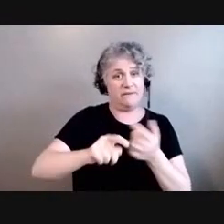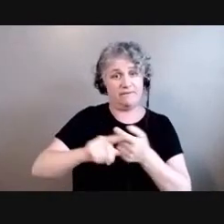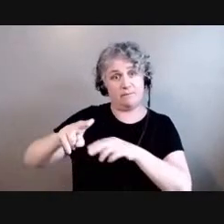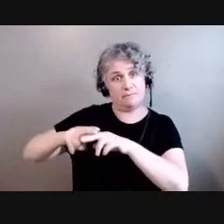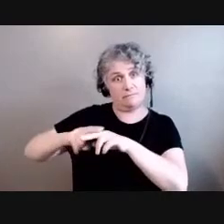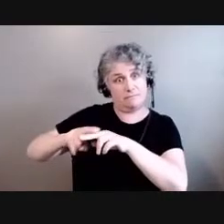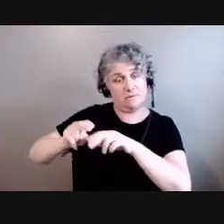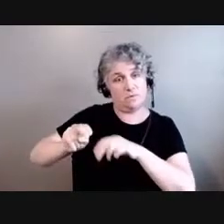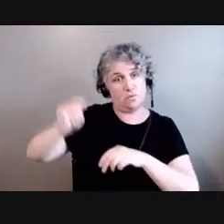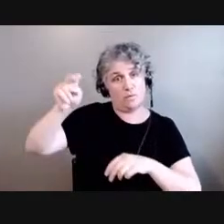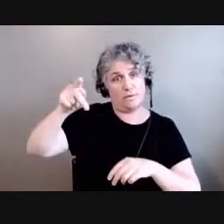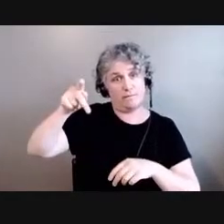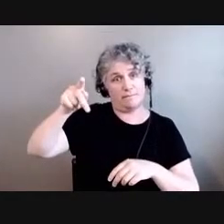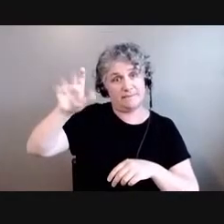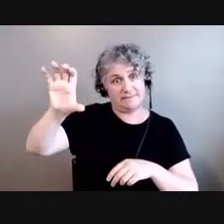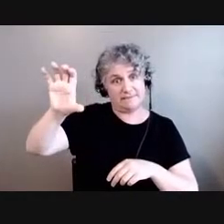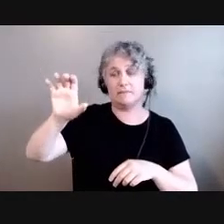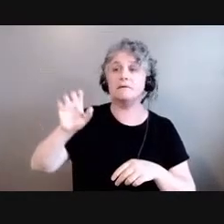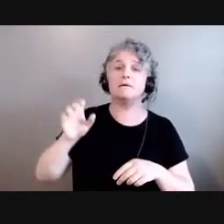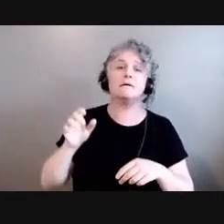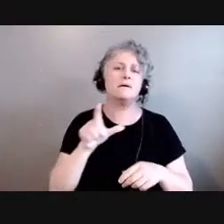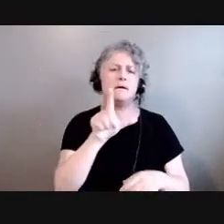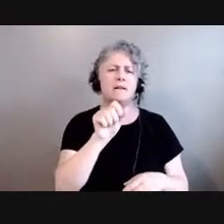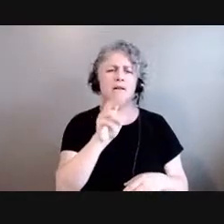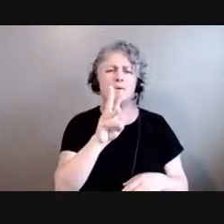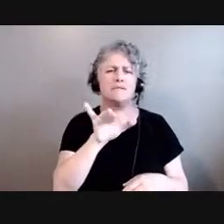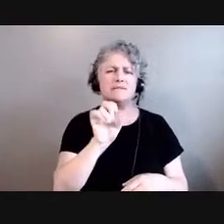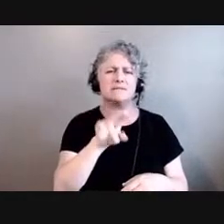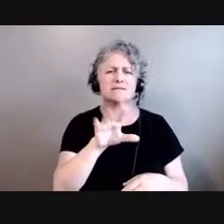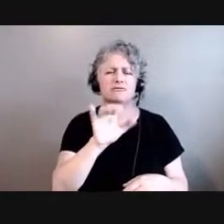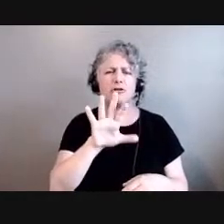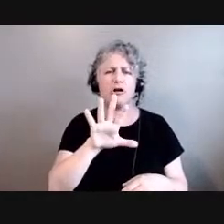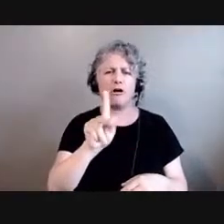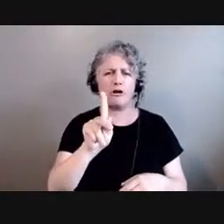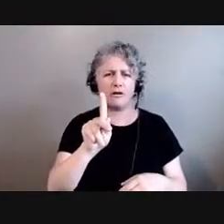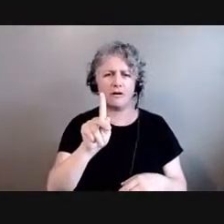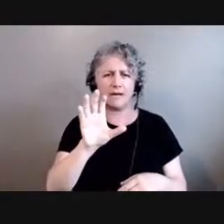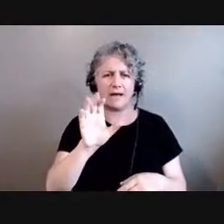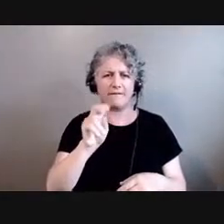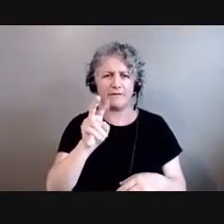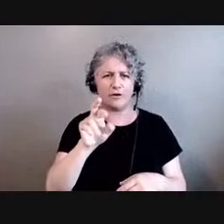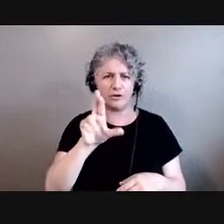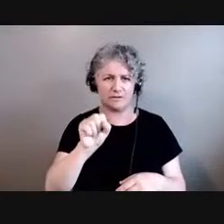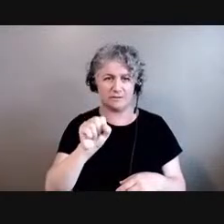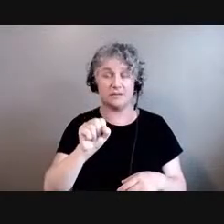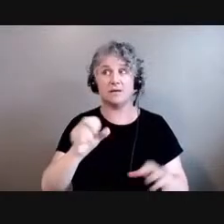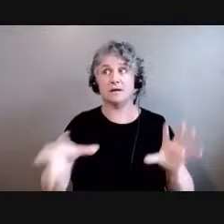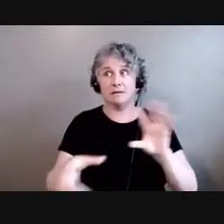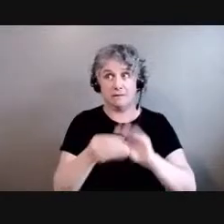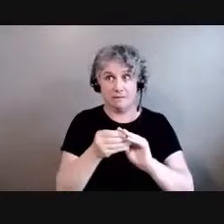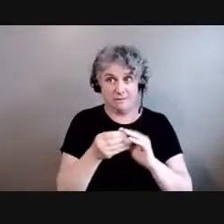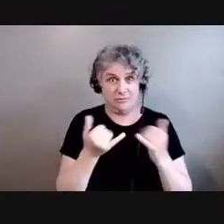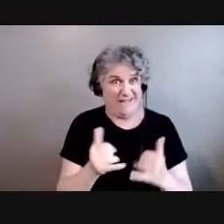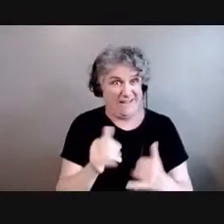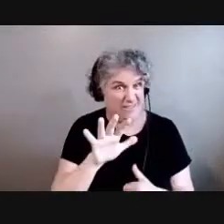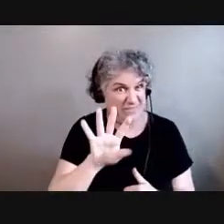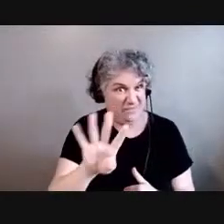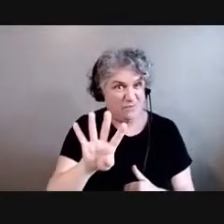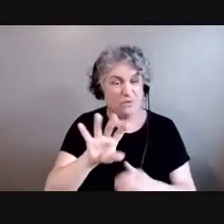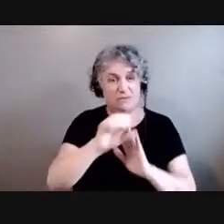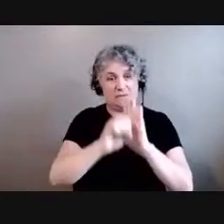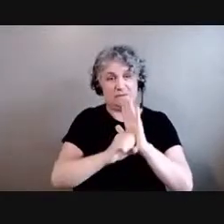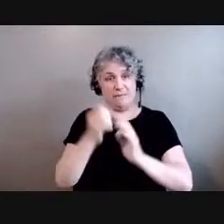state park, which was Lewis and Clark Caverns. Today, there are 54 state parks, and they